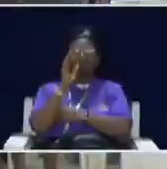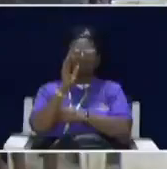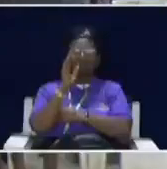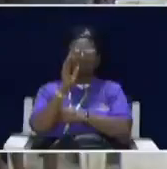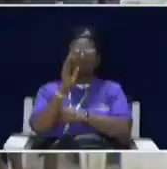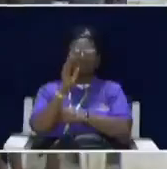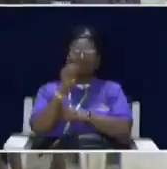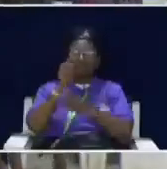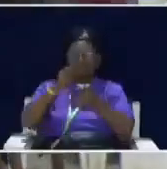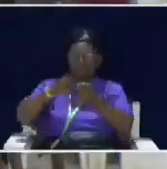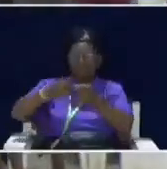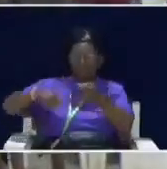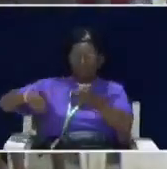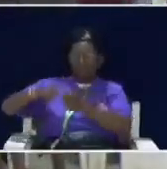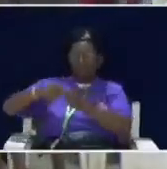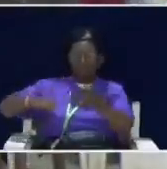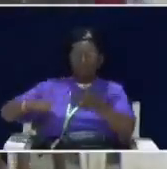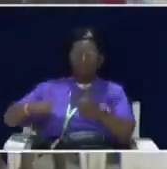doctor's report?